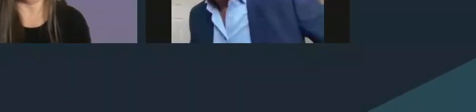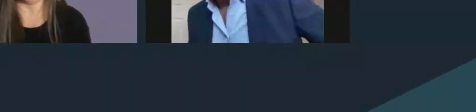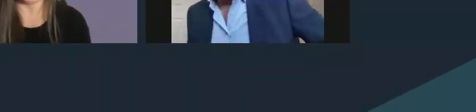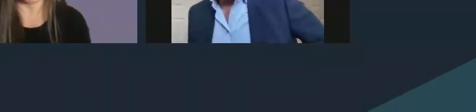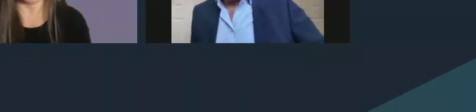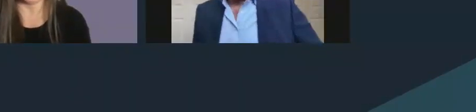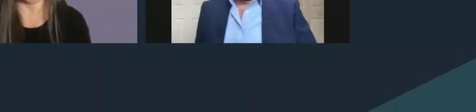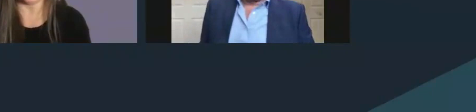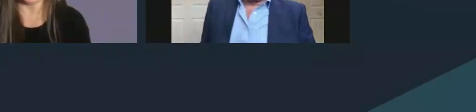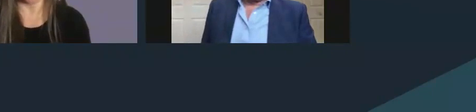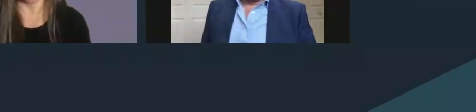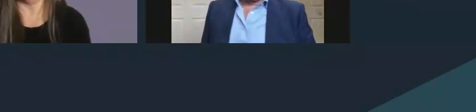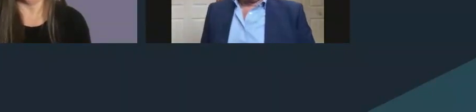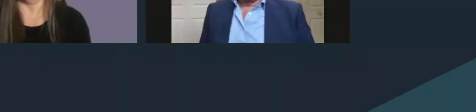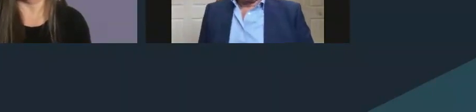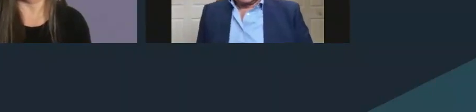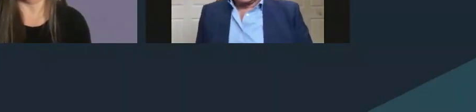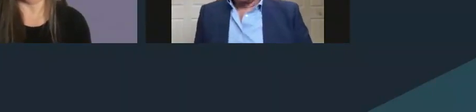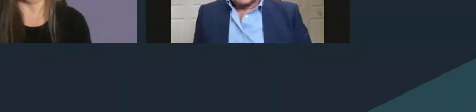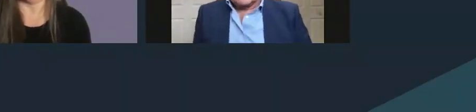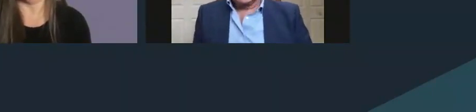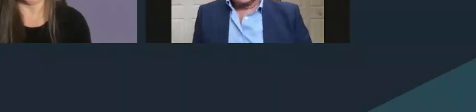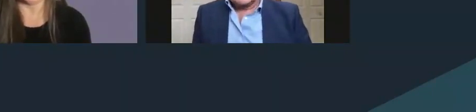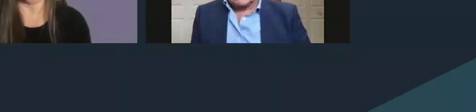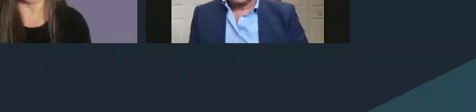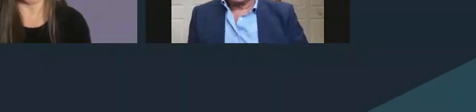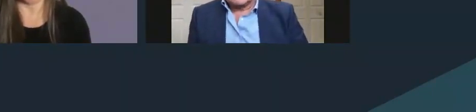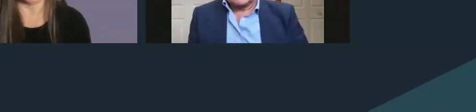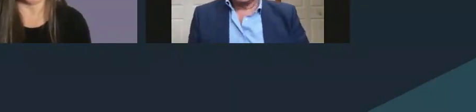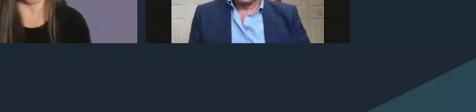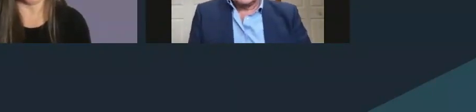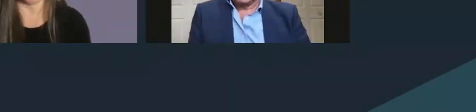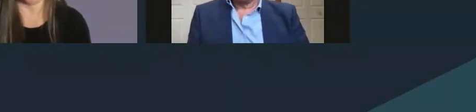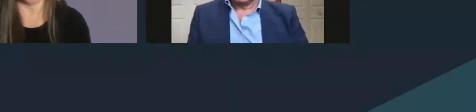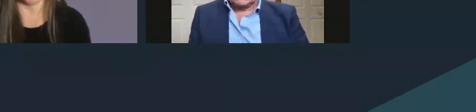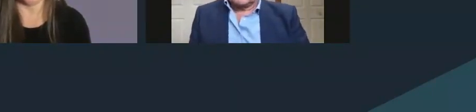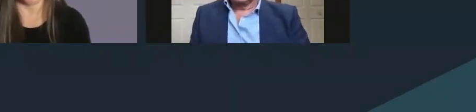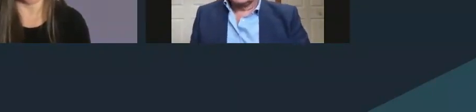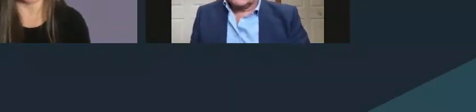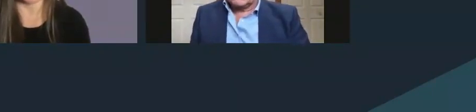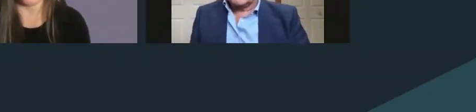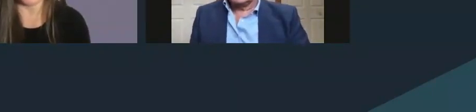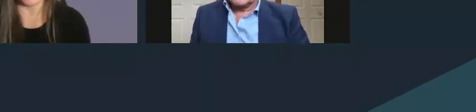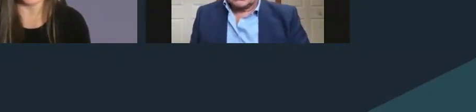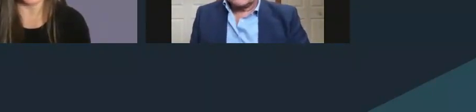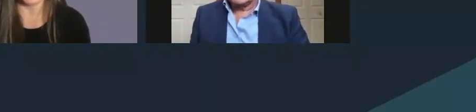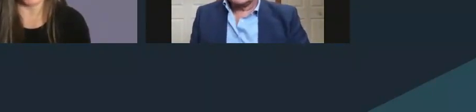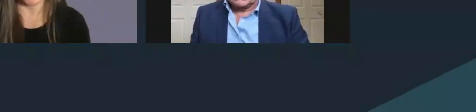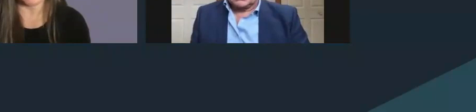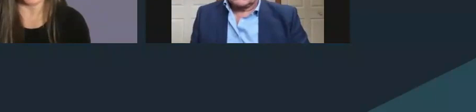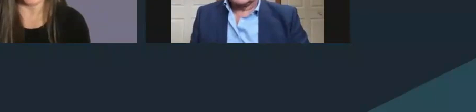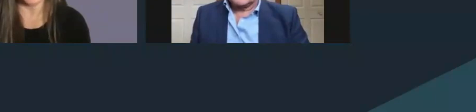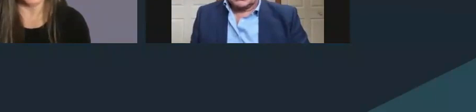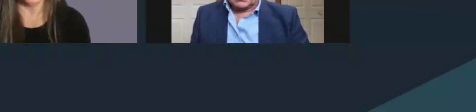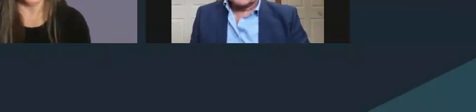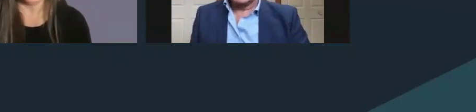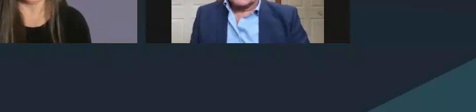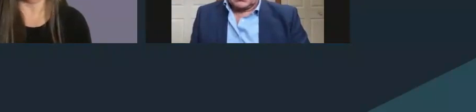tell you who your MP is. If you click on that MP, it will give you all of their contact